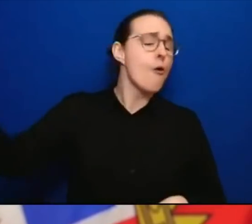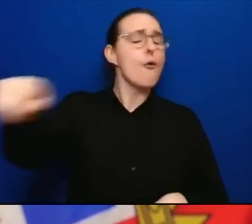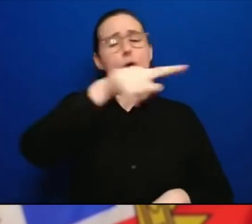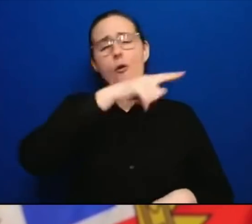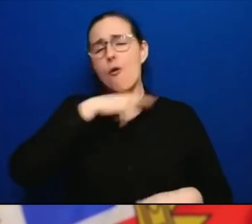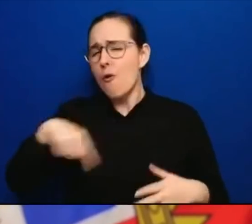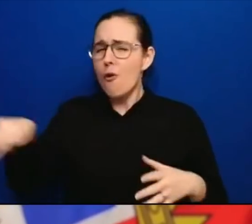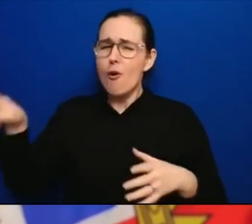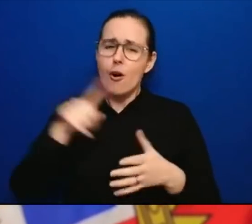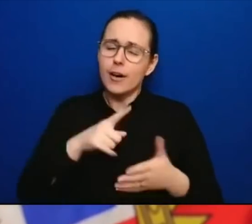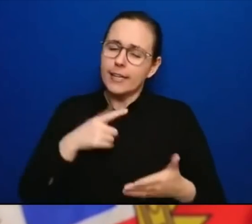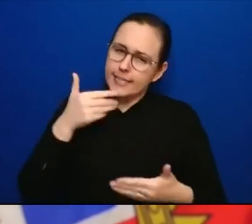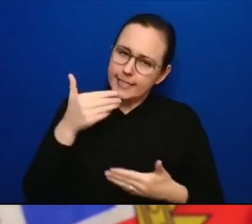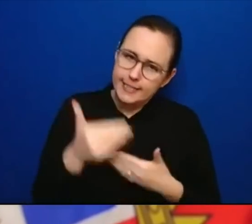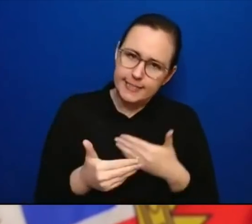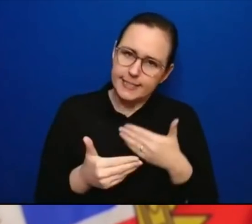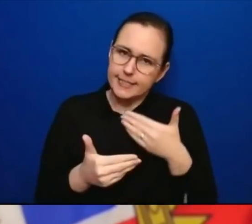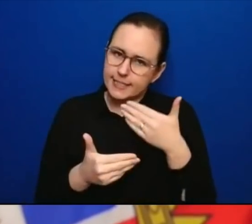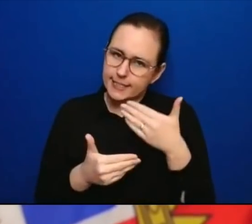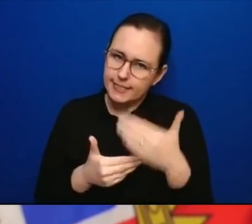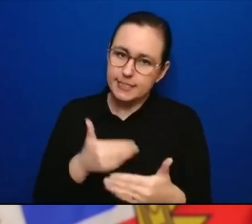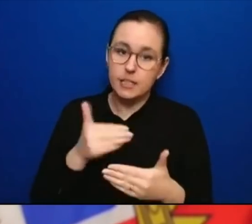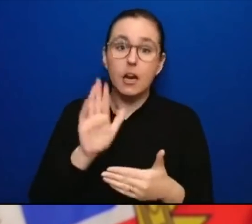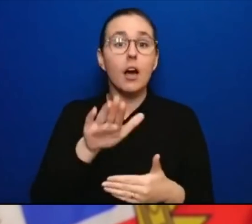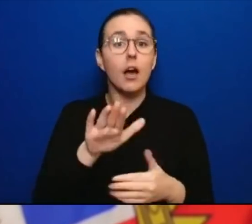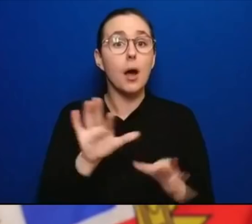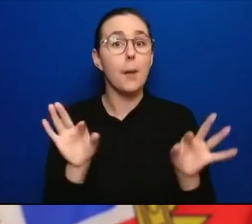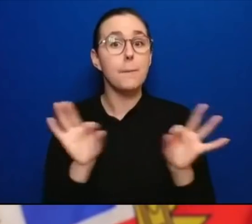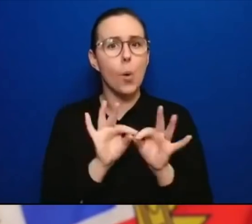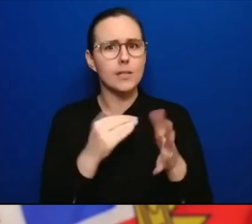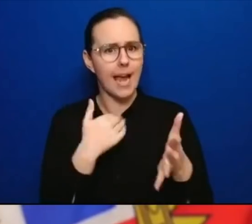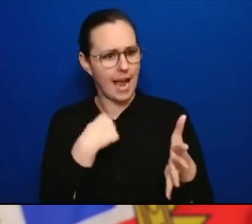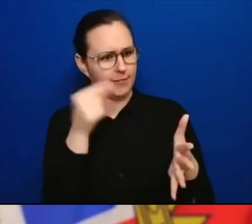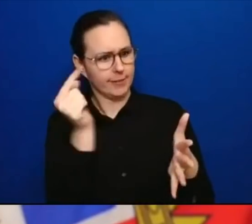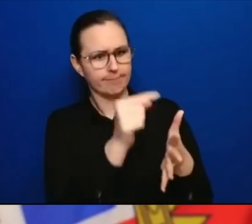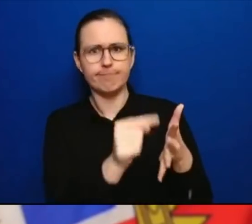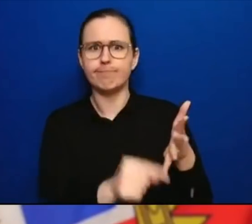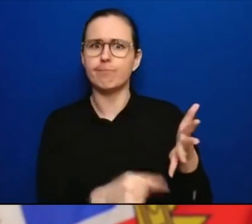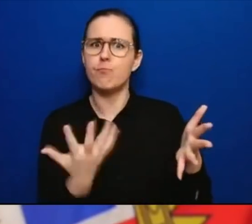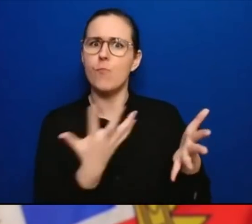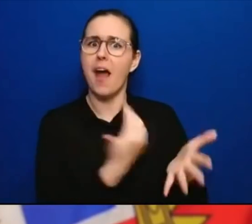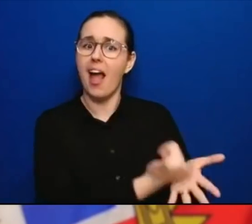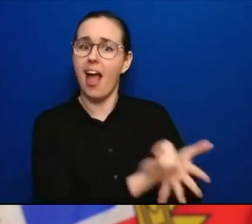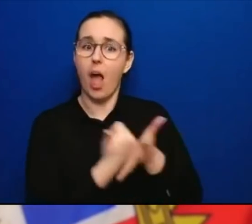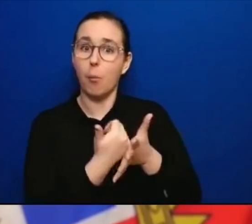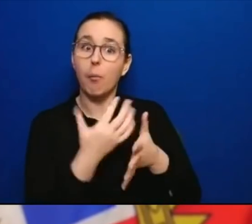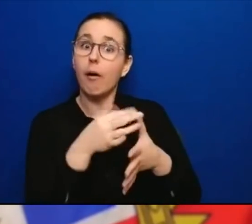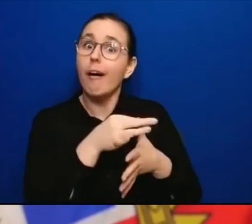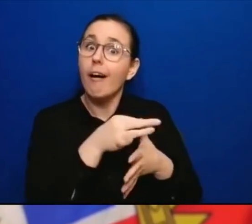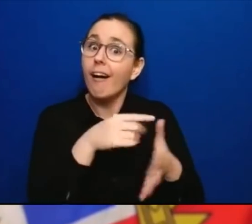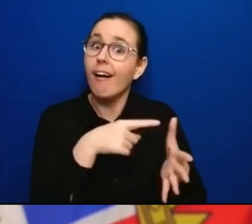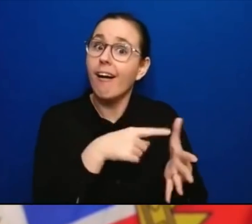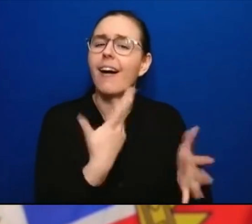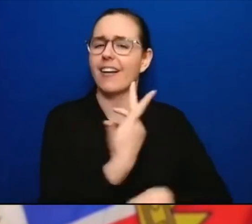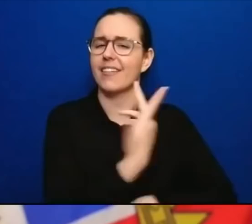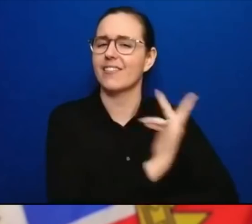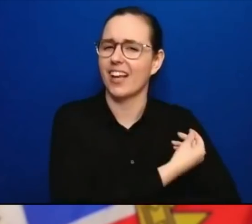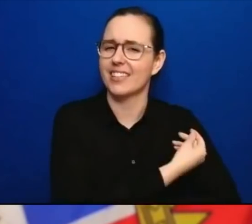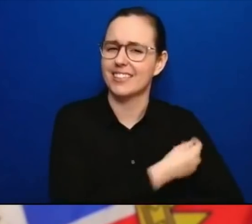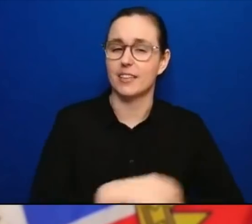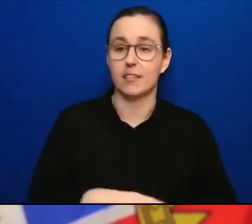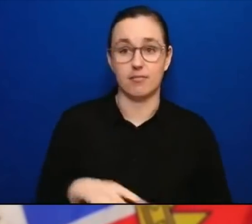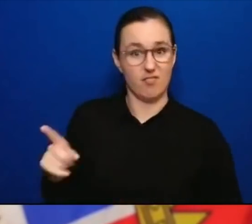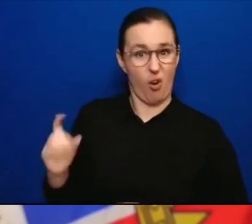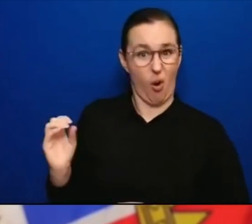have that definitive tool of vaccination. We are weathering this Omicron storm. It is because of the